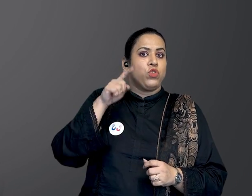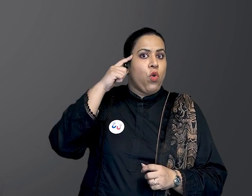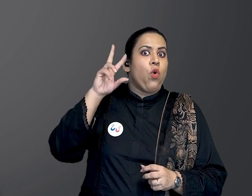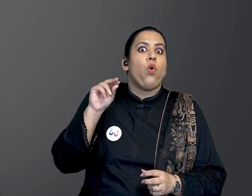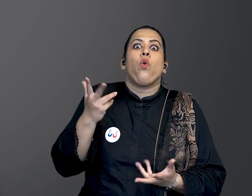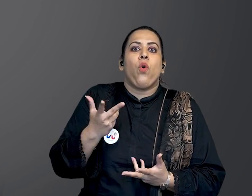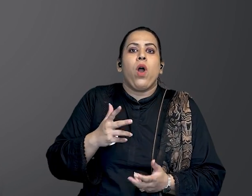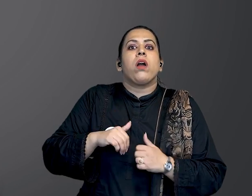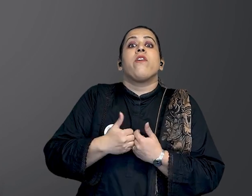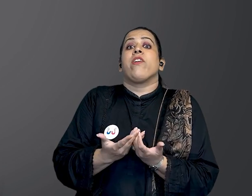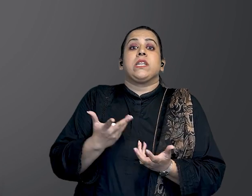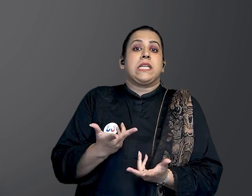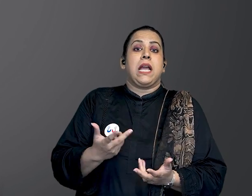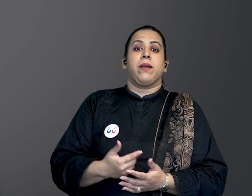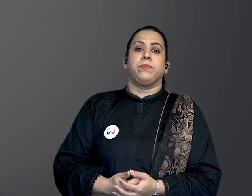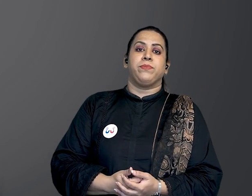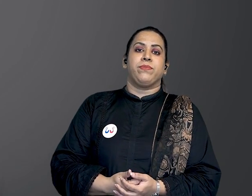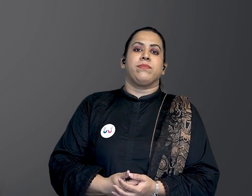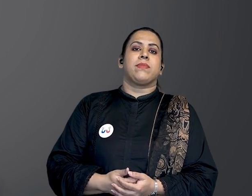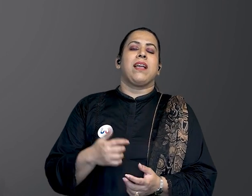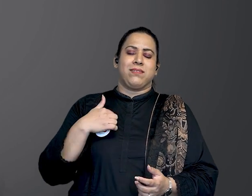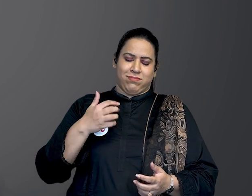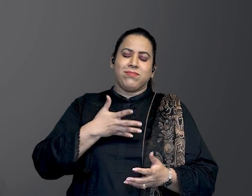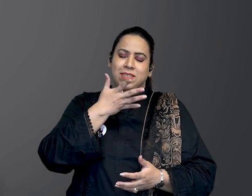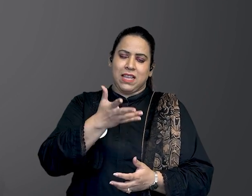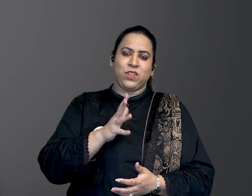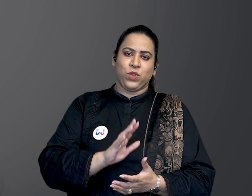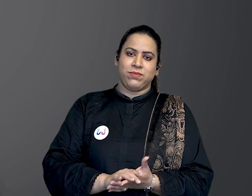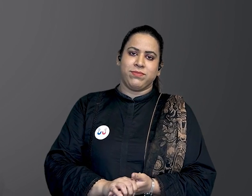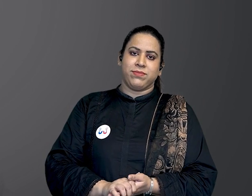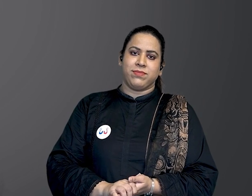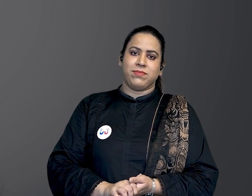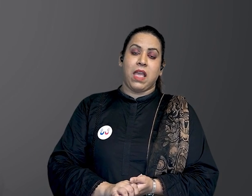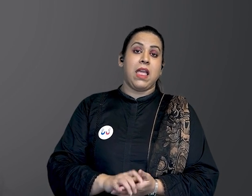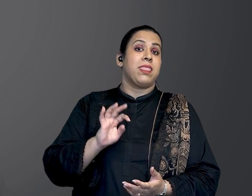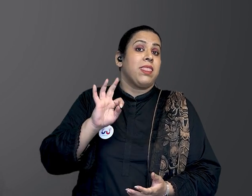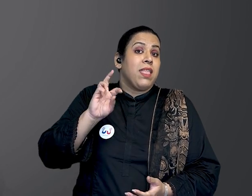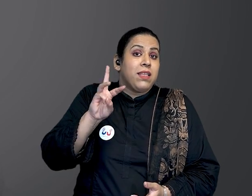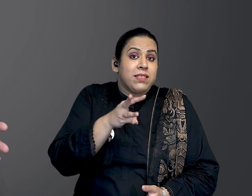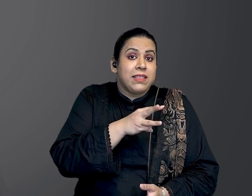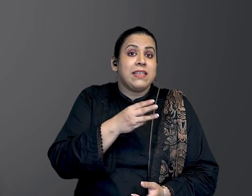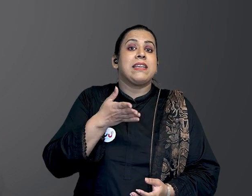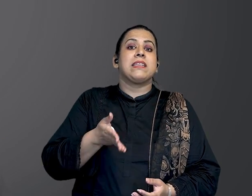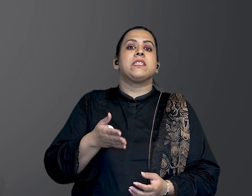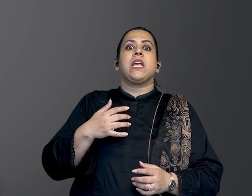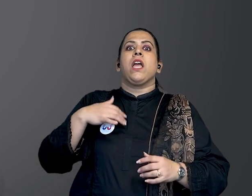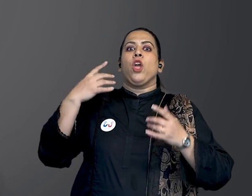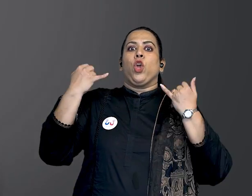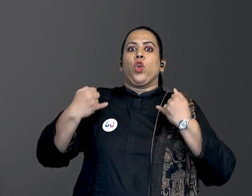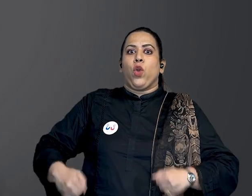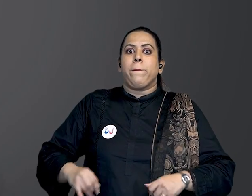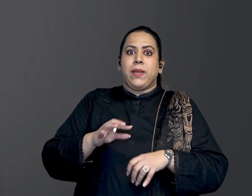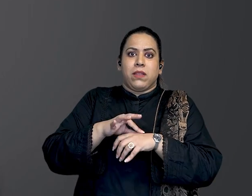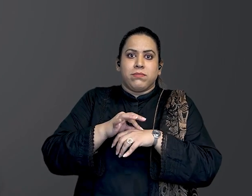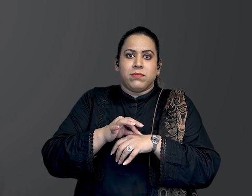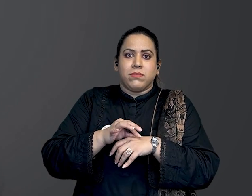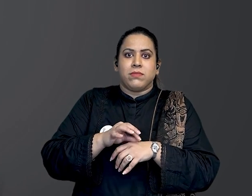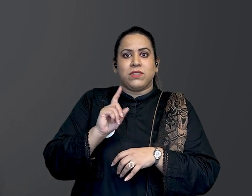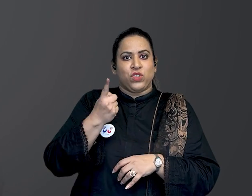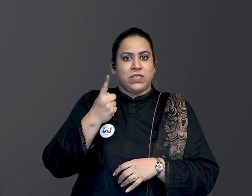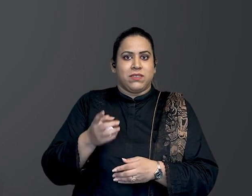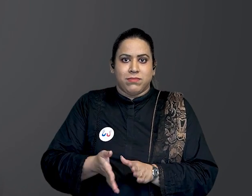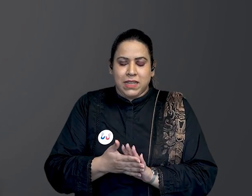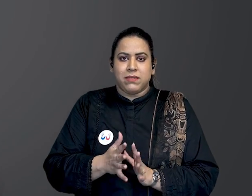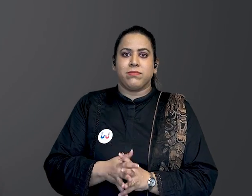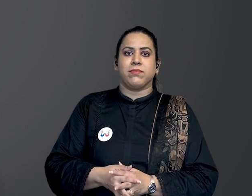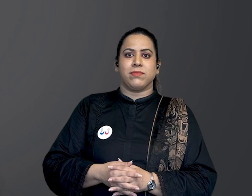quantities. Once you start knowing your quantities of what you eat, you start to align yourself with the body you want. And that's what's my